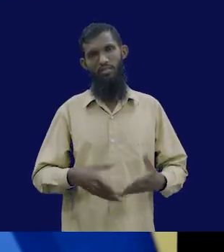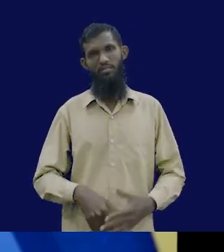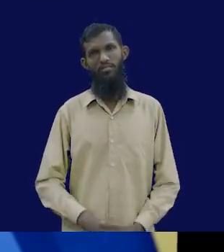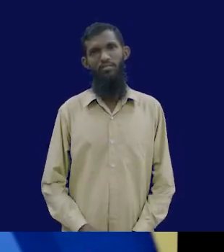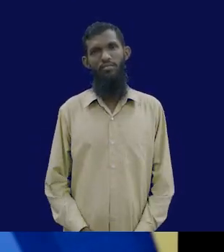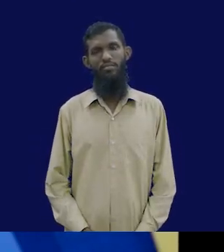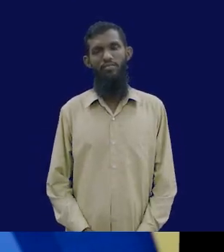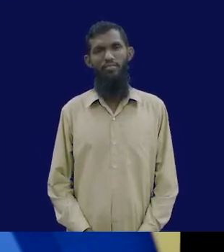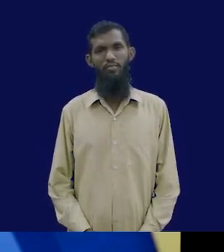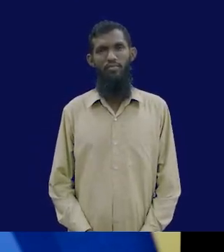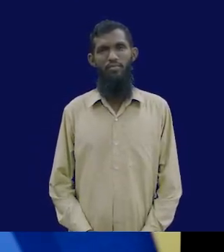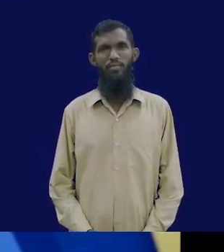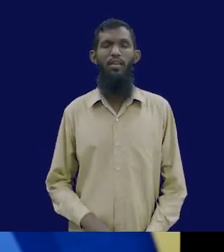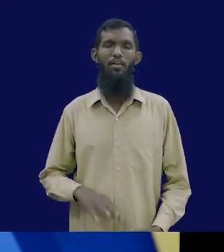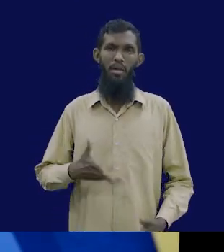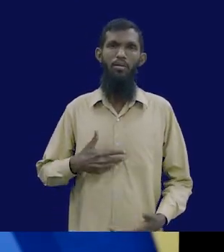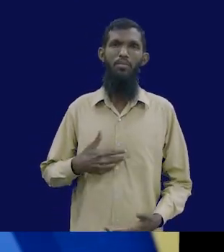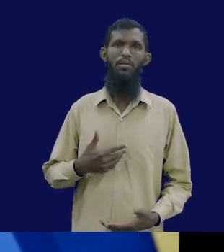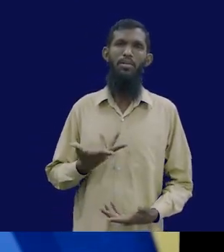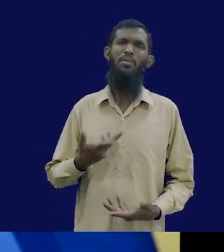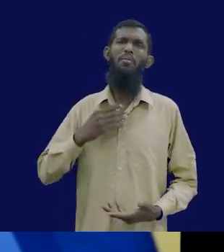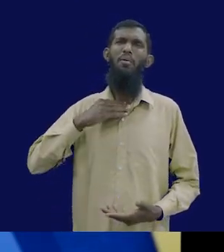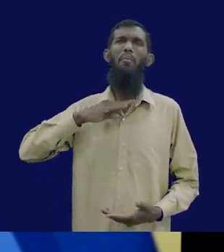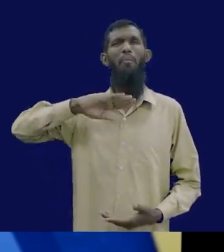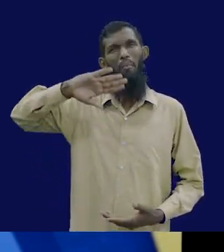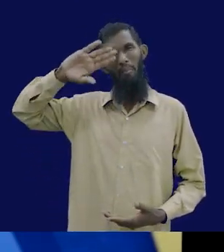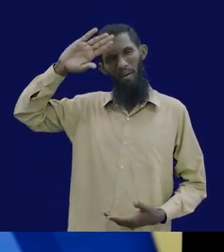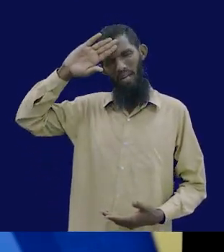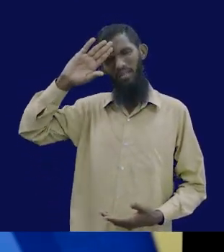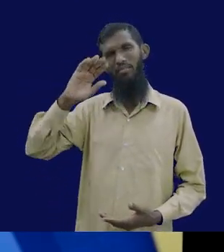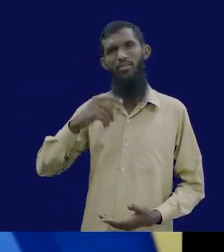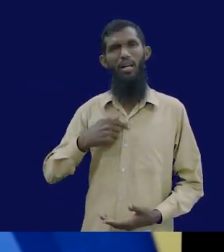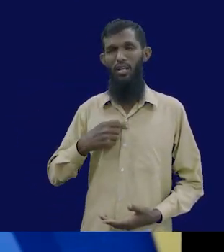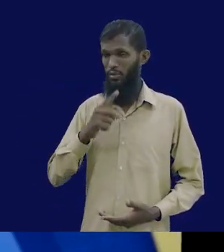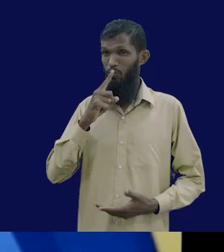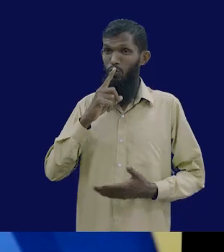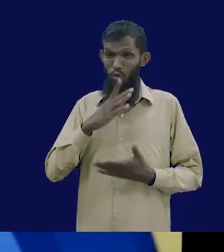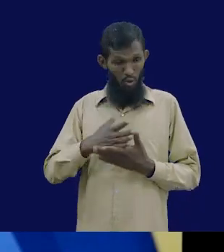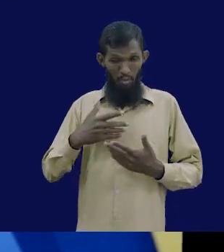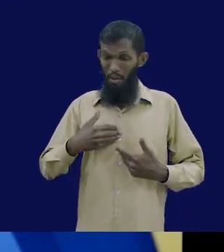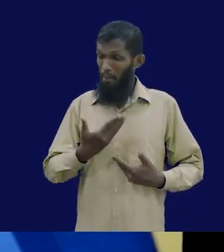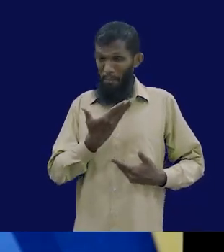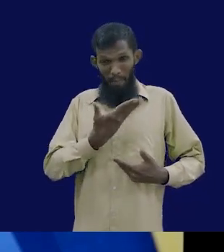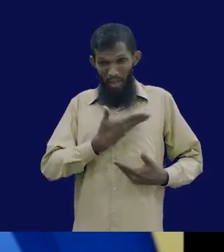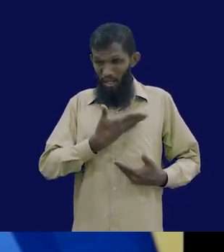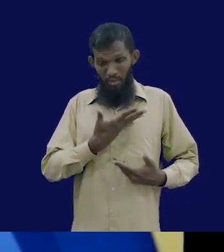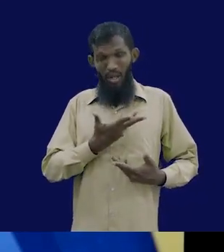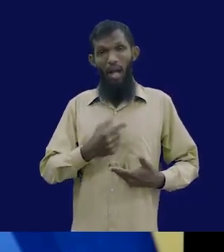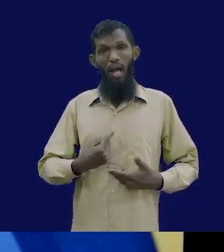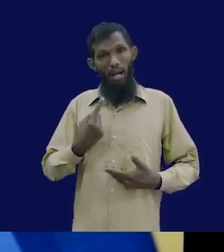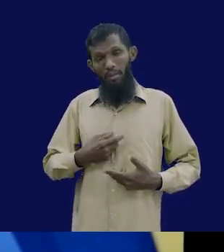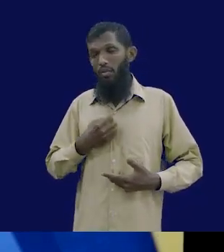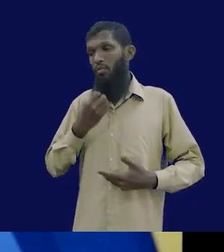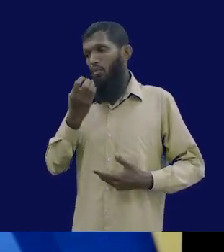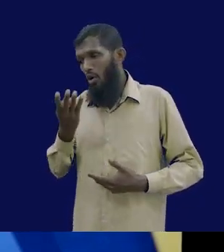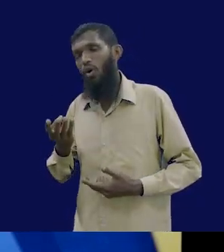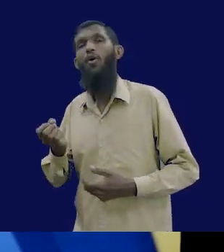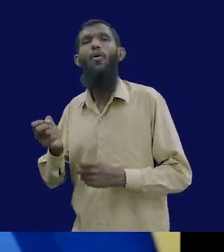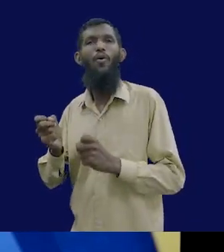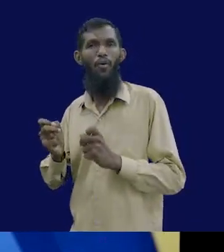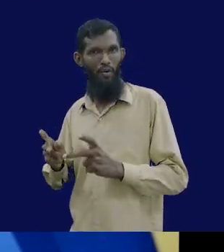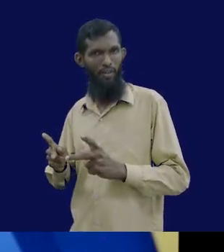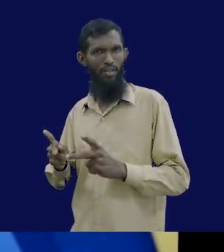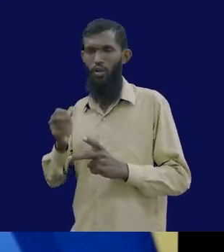except for the case where you may vomit due to sickness and it's not in your control,